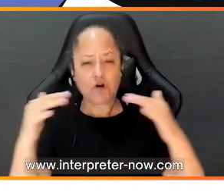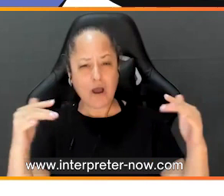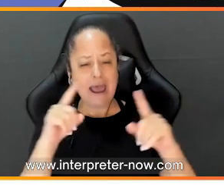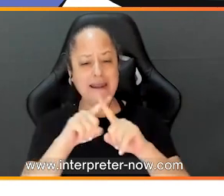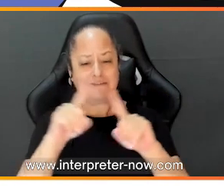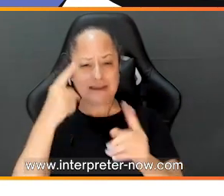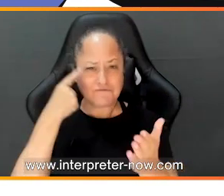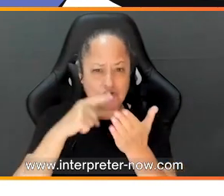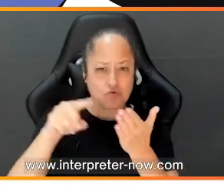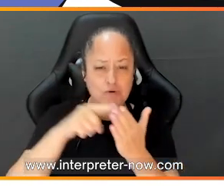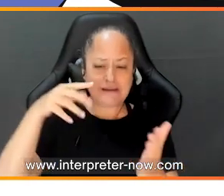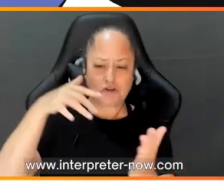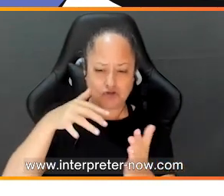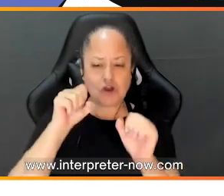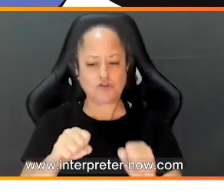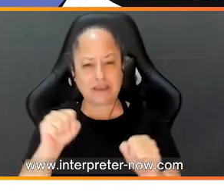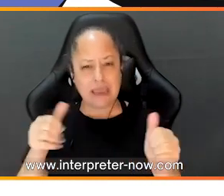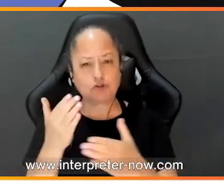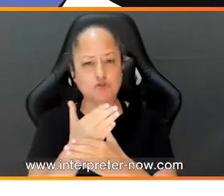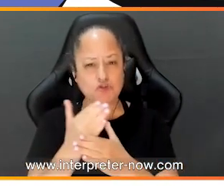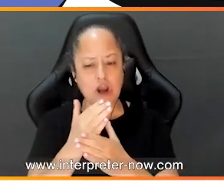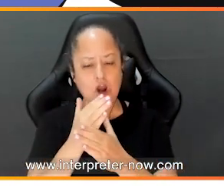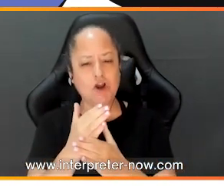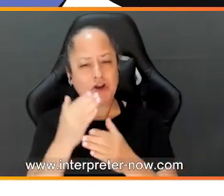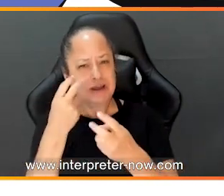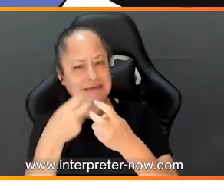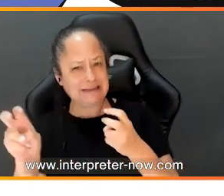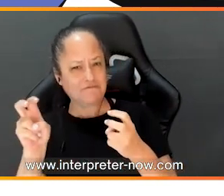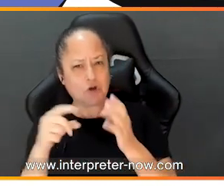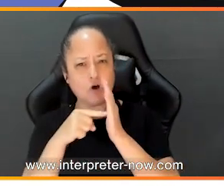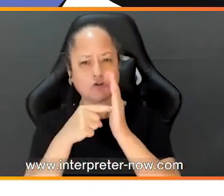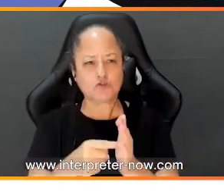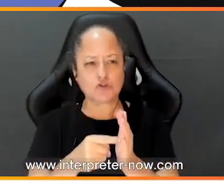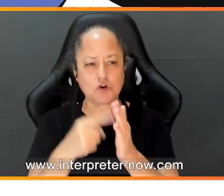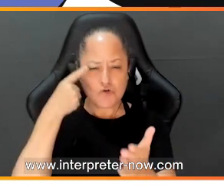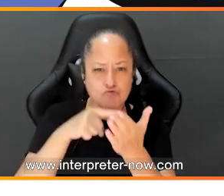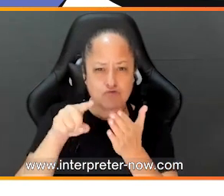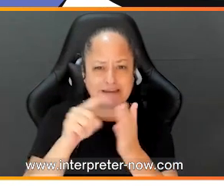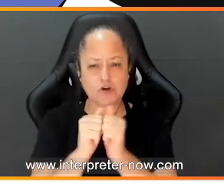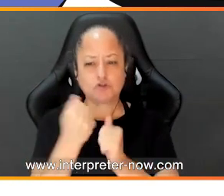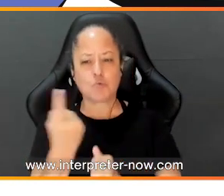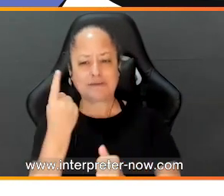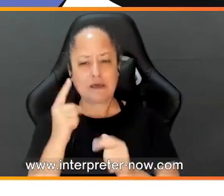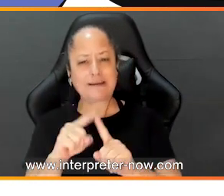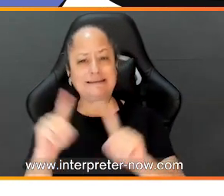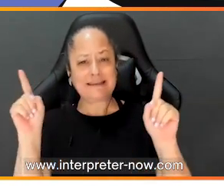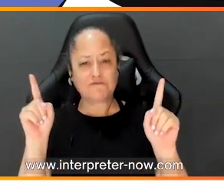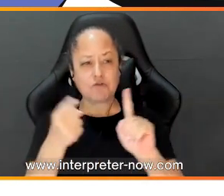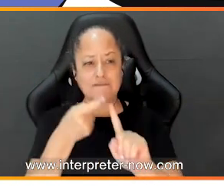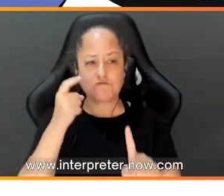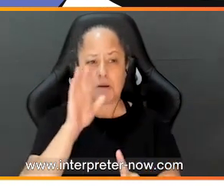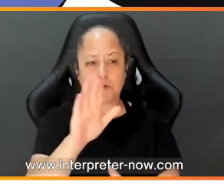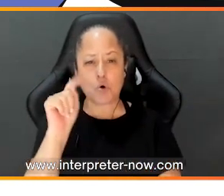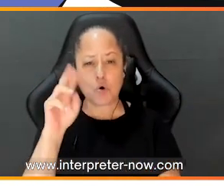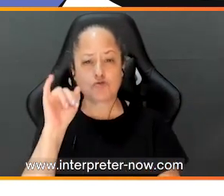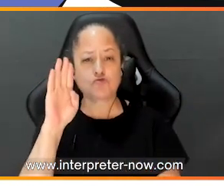just talking to people, it's like, well, who do you gravitate towards? There might be some patterns there. We're not always aware of those patterns. So those